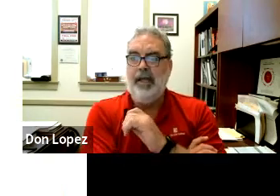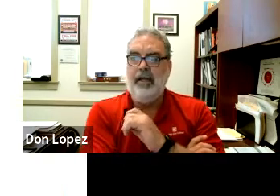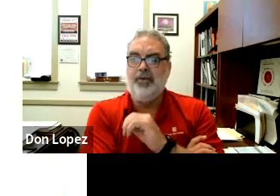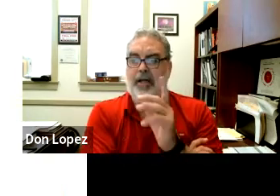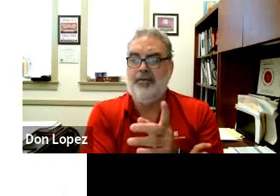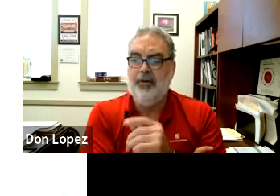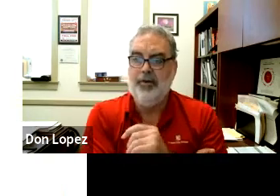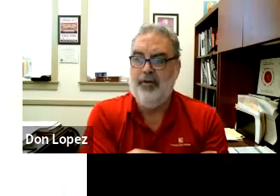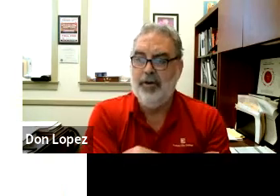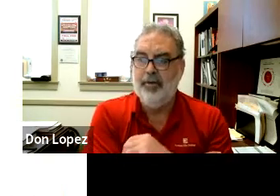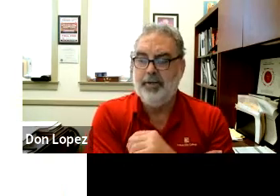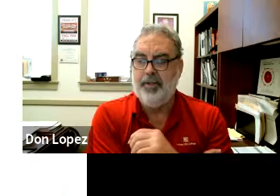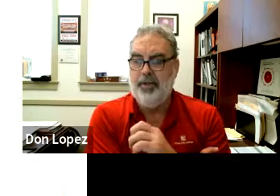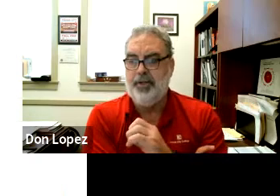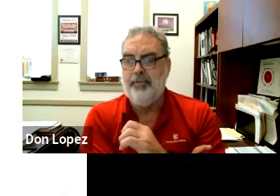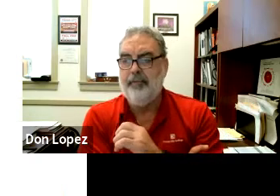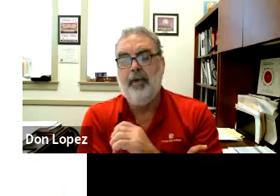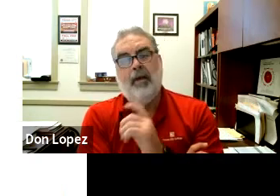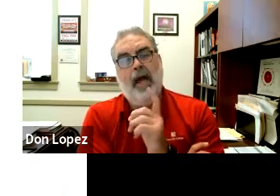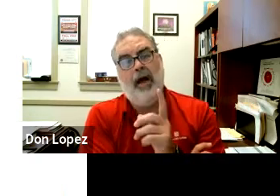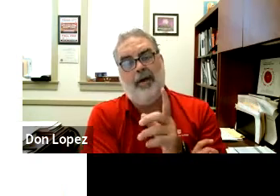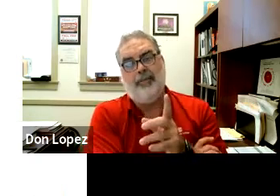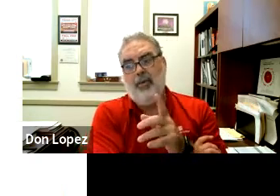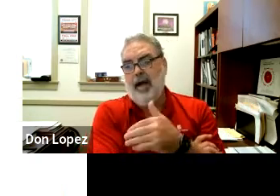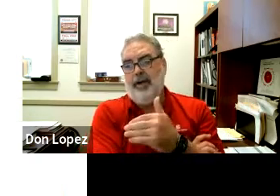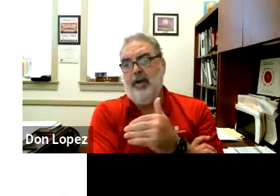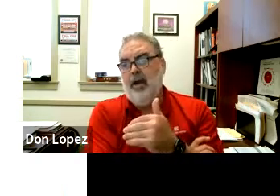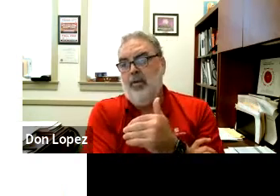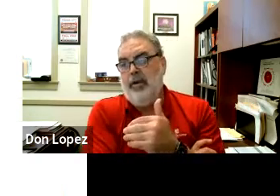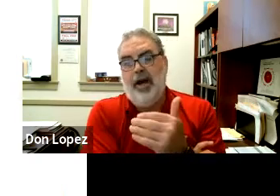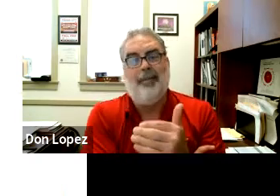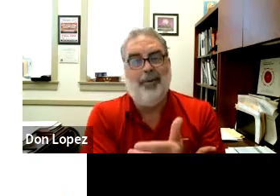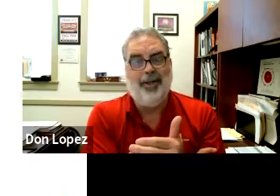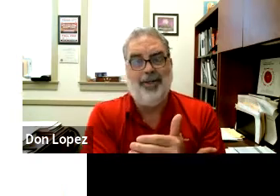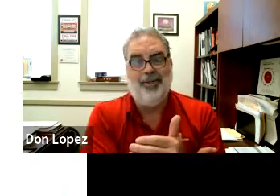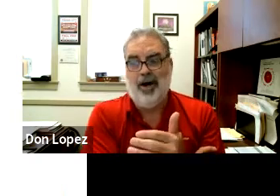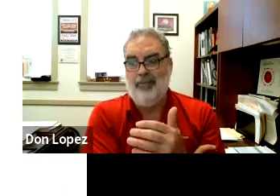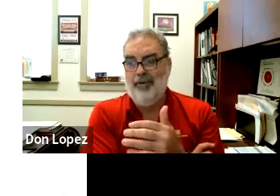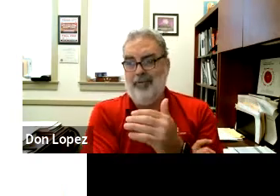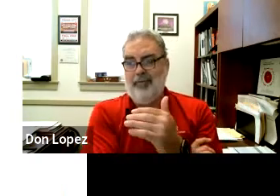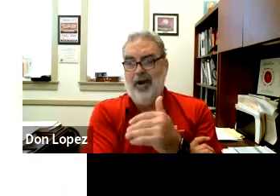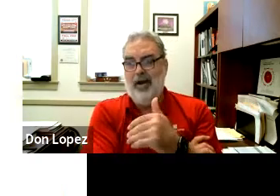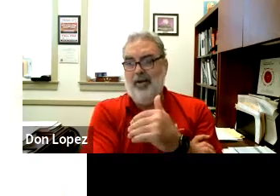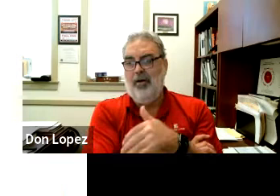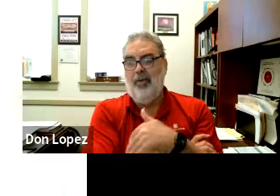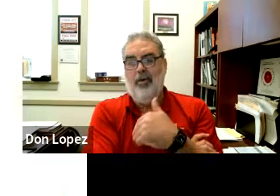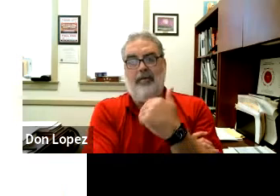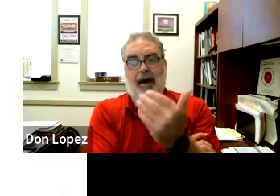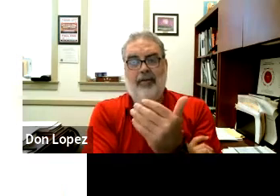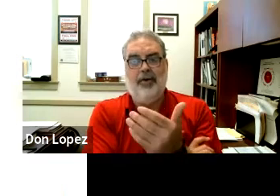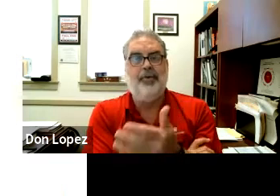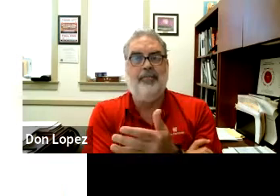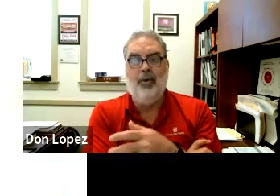And then transfer to a four-year institution. Now, I have to point out here, we've done a pretty good job. We've gone more